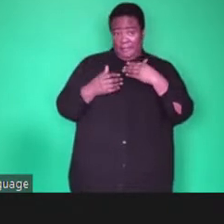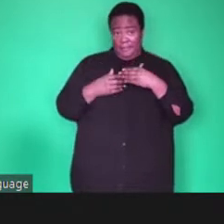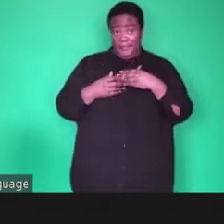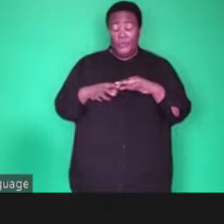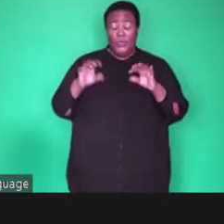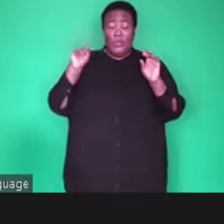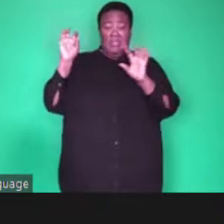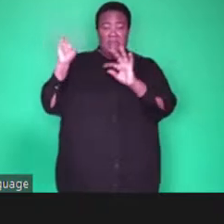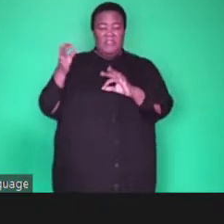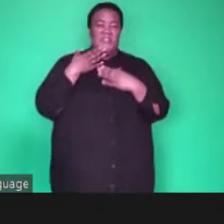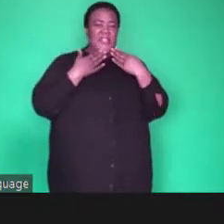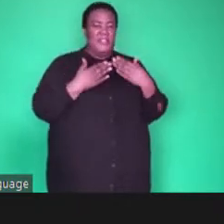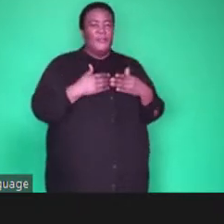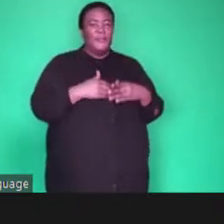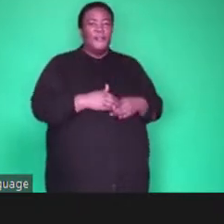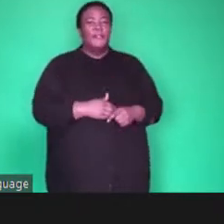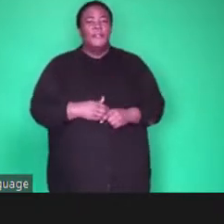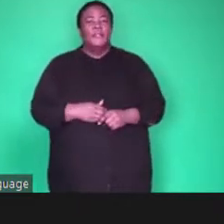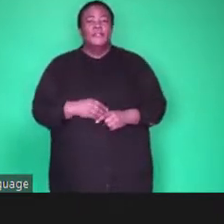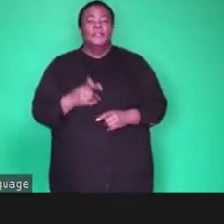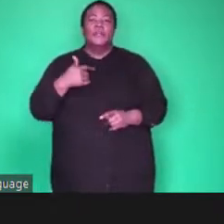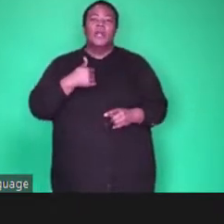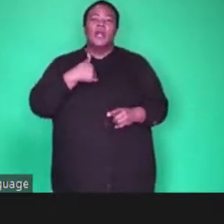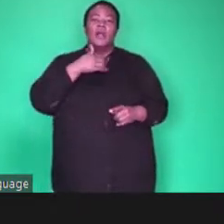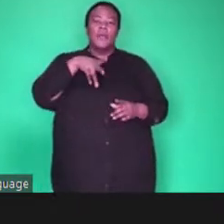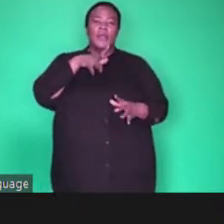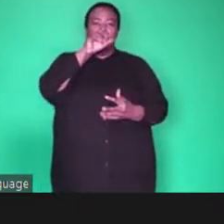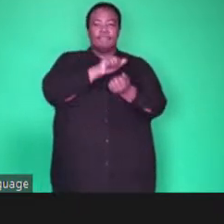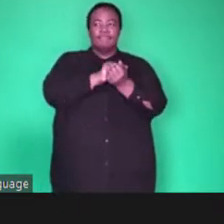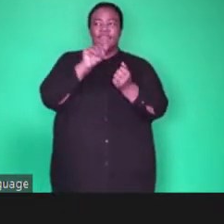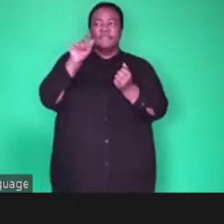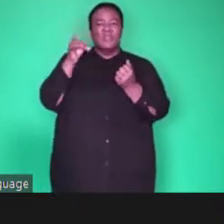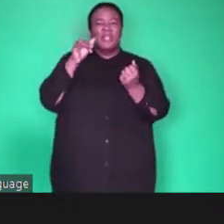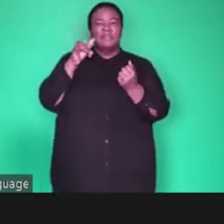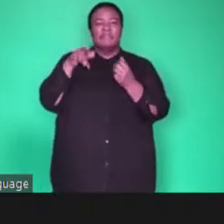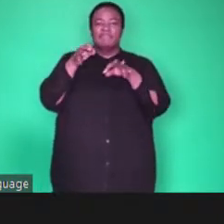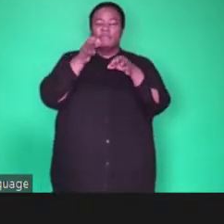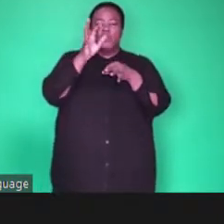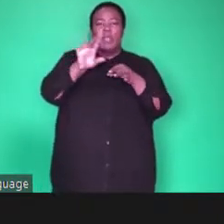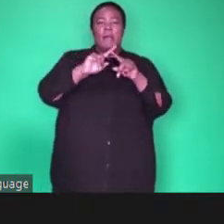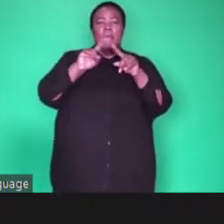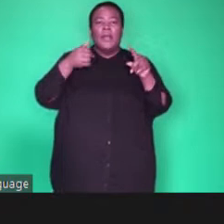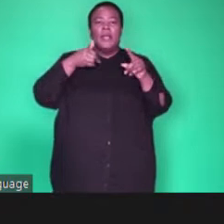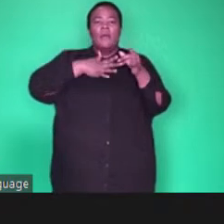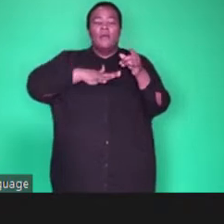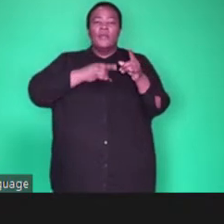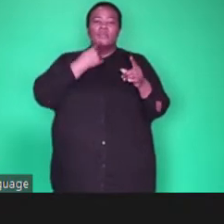perfect. Thank you very much. So I'll just maybe skip this one, but I just wanted to also mention that